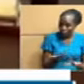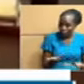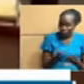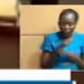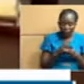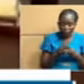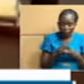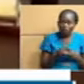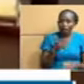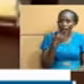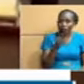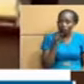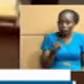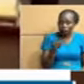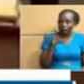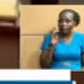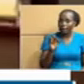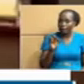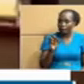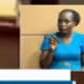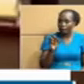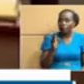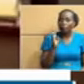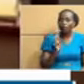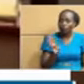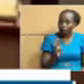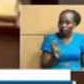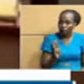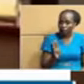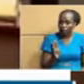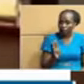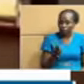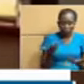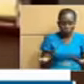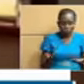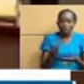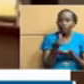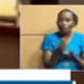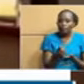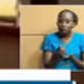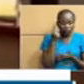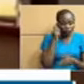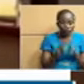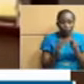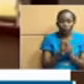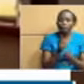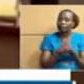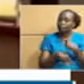about 5.8 billion. Funds for people with